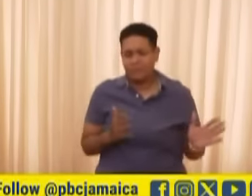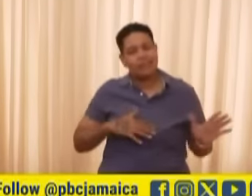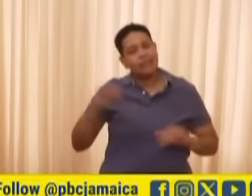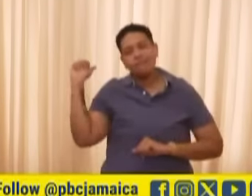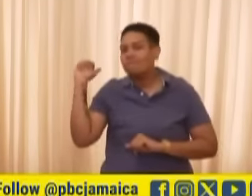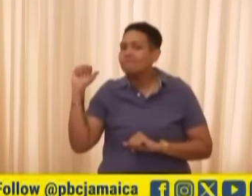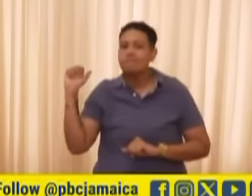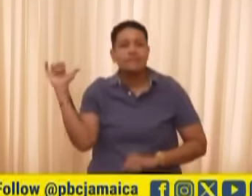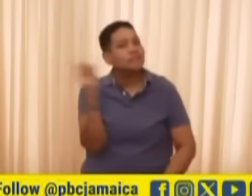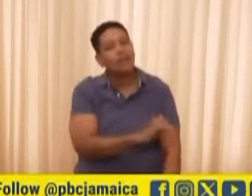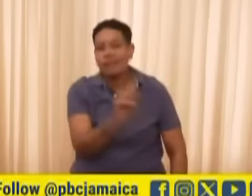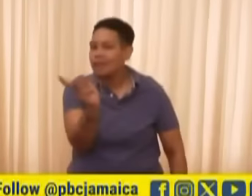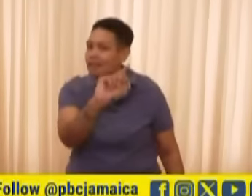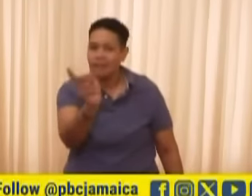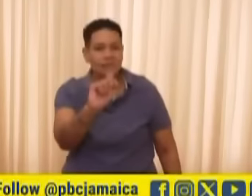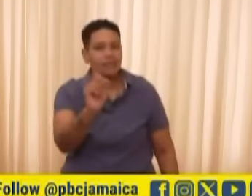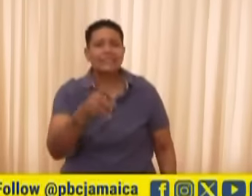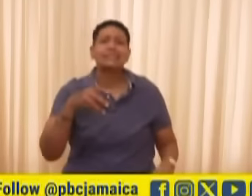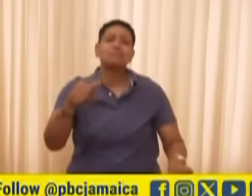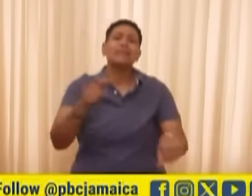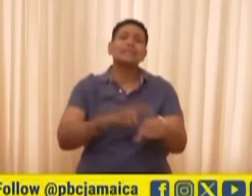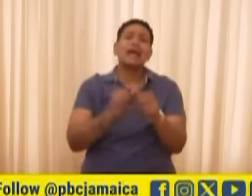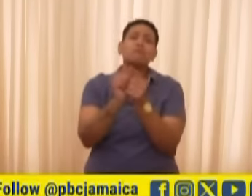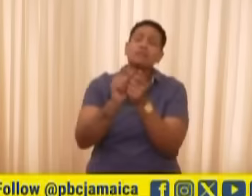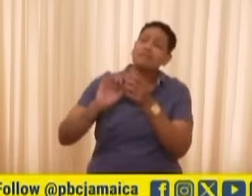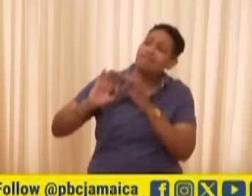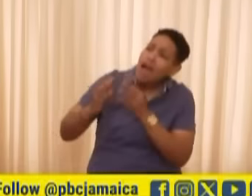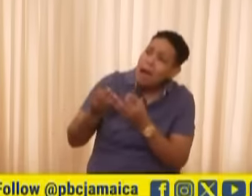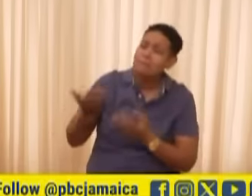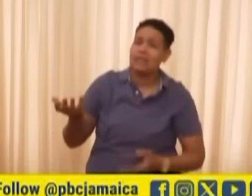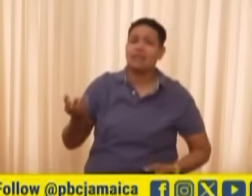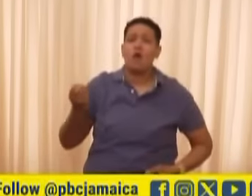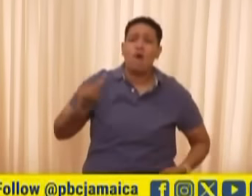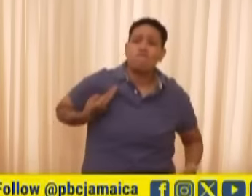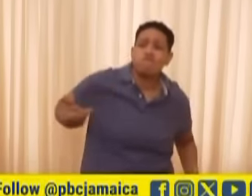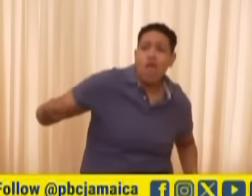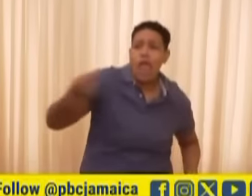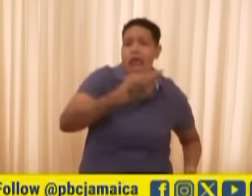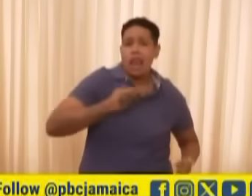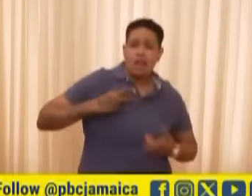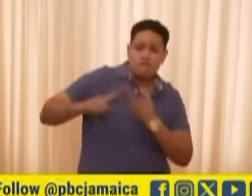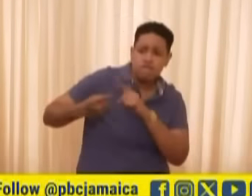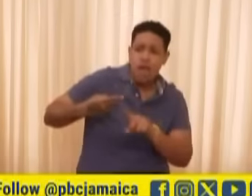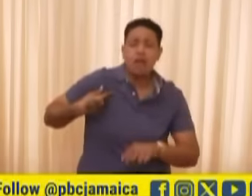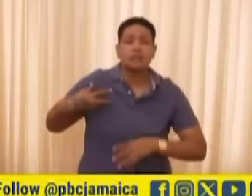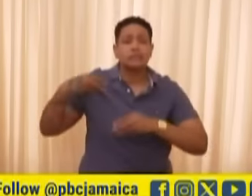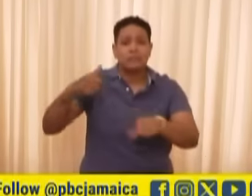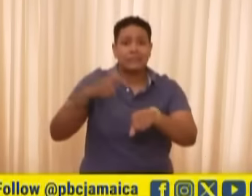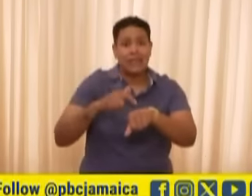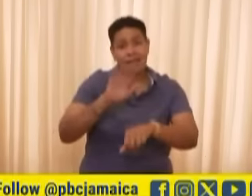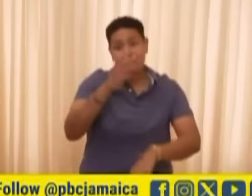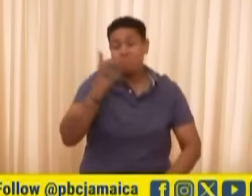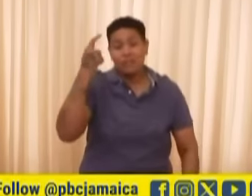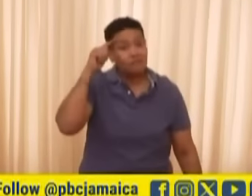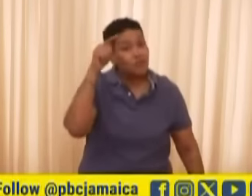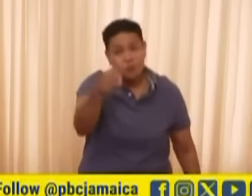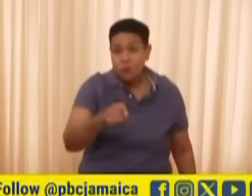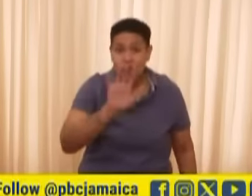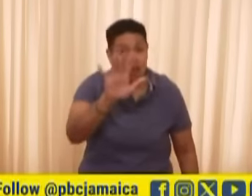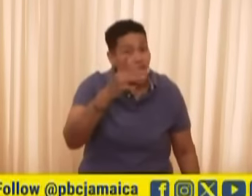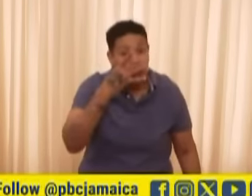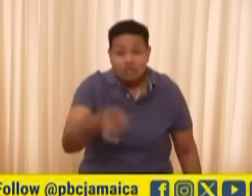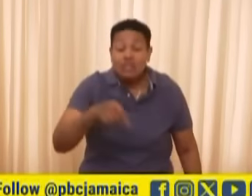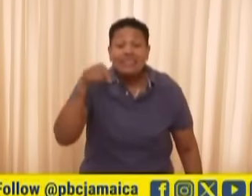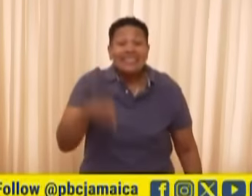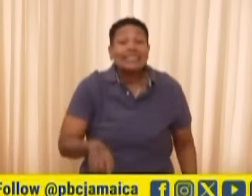to move and go and spend time with relatives and friends. It is in your interest that